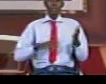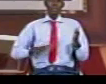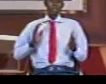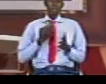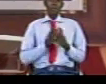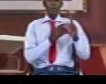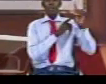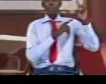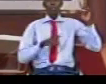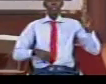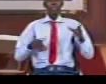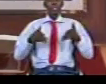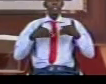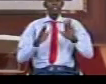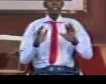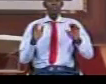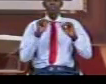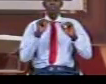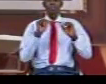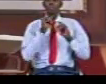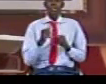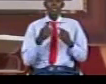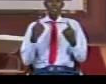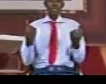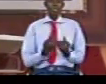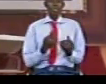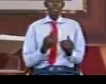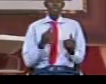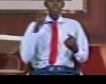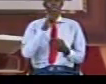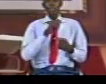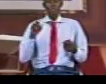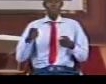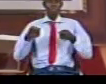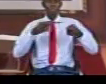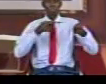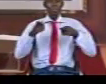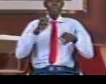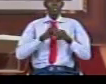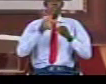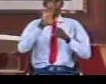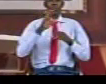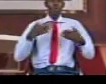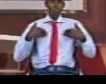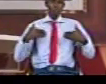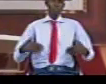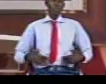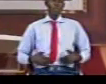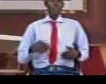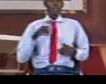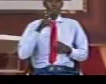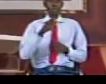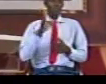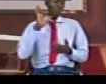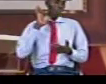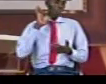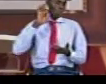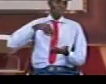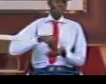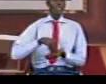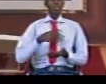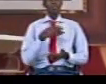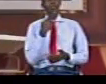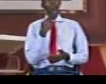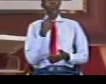Let not sin therefore reign in your mortal body. You'll stand guard. You see,